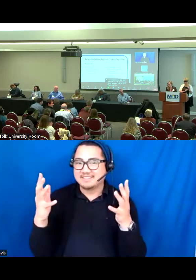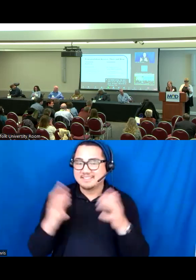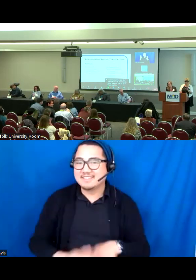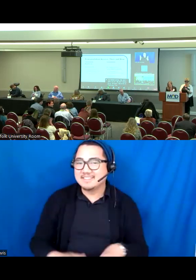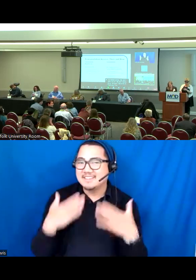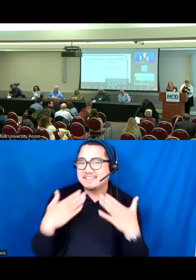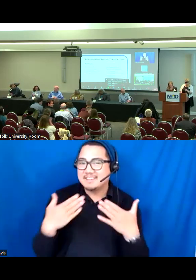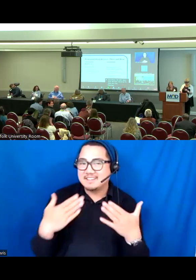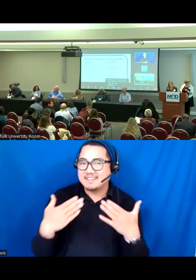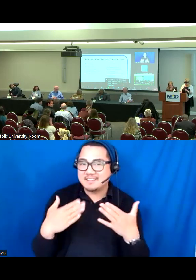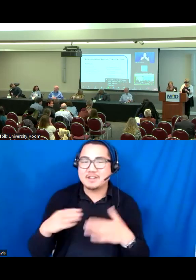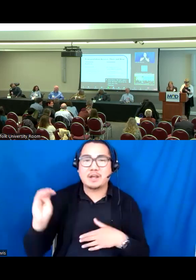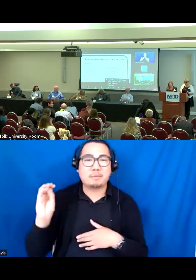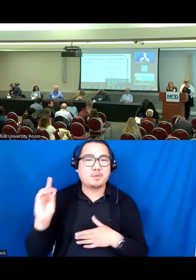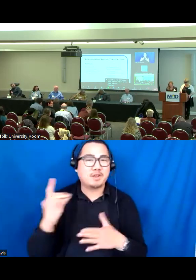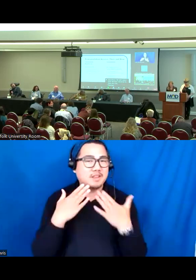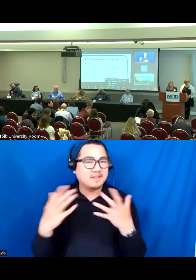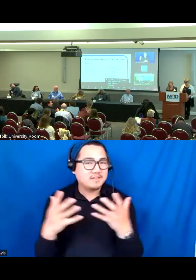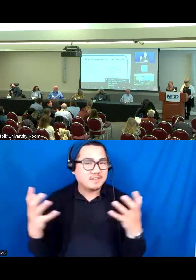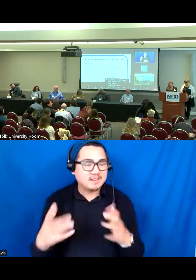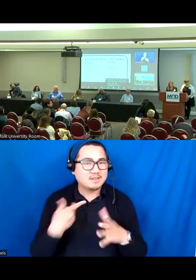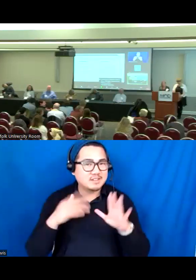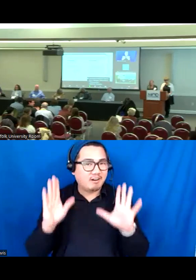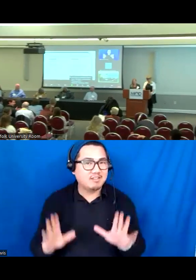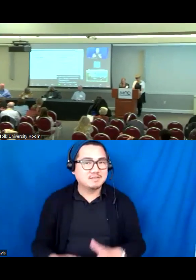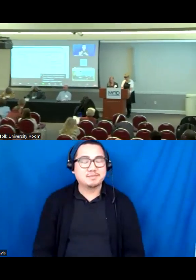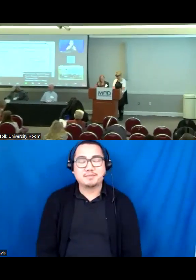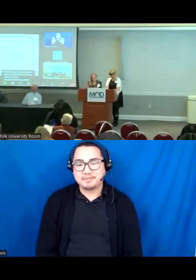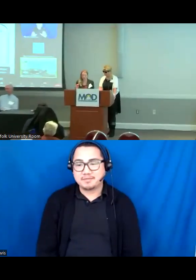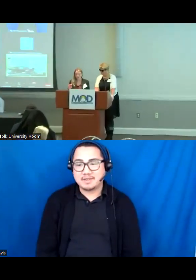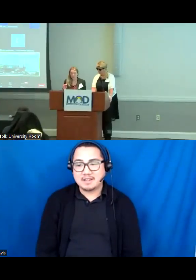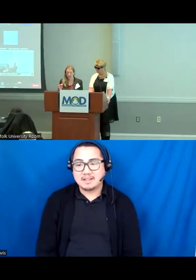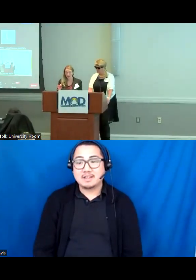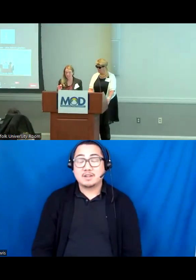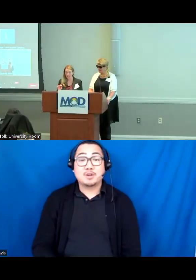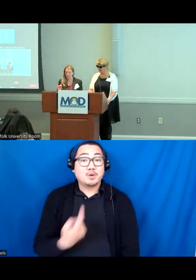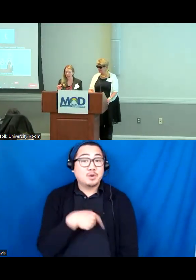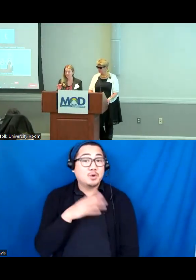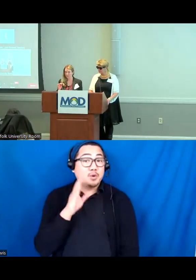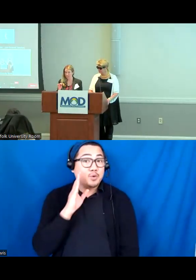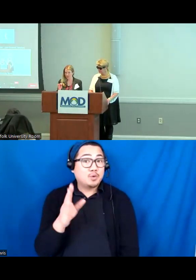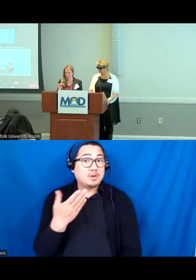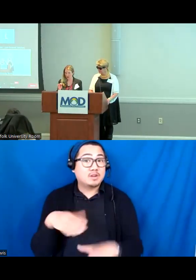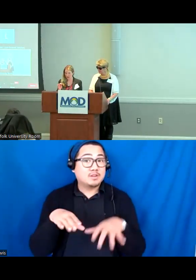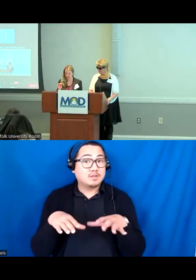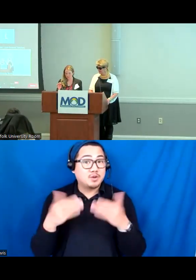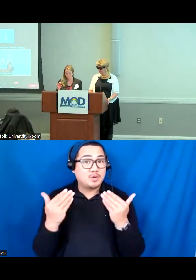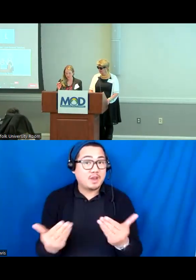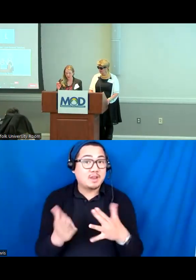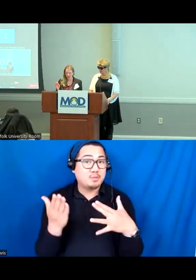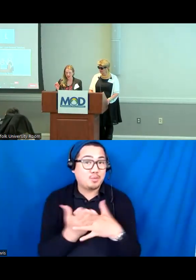Thank Thank you. you, MOD. Thank you very much. That was awesome. So we are going to take a 15-minute break.